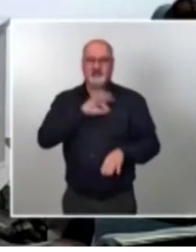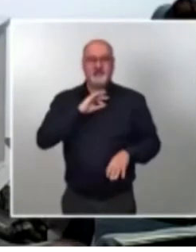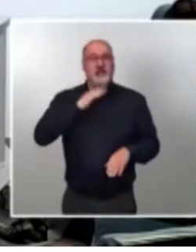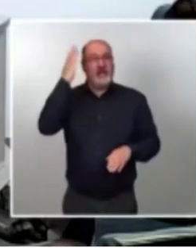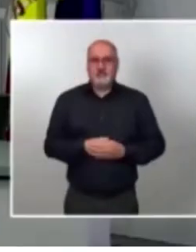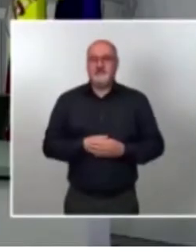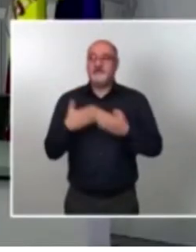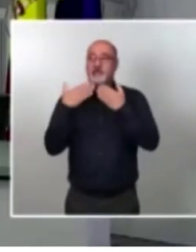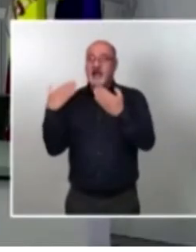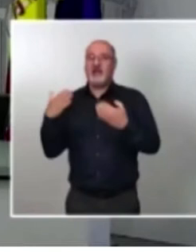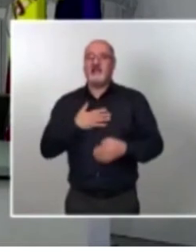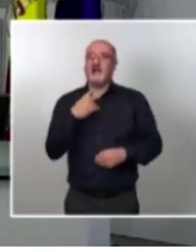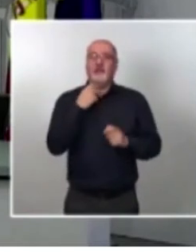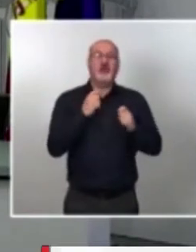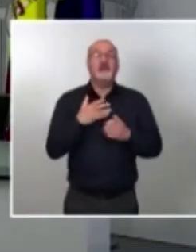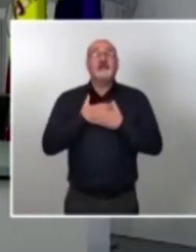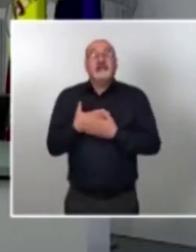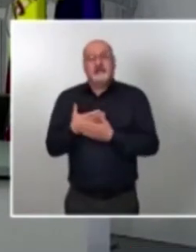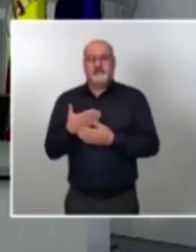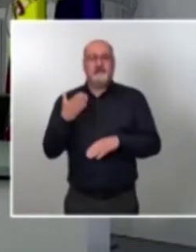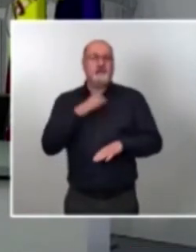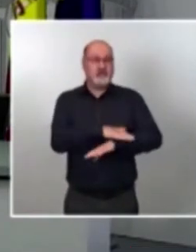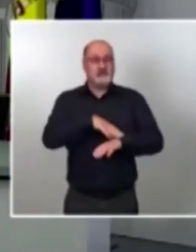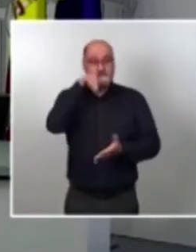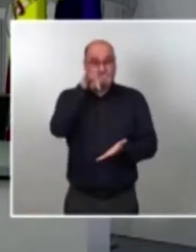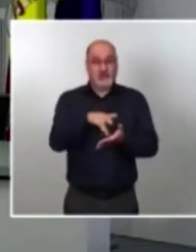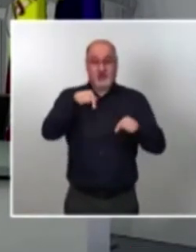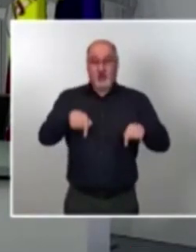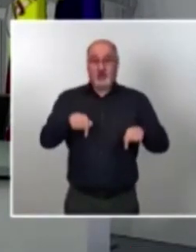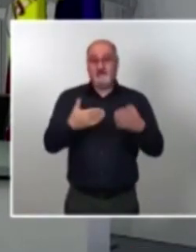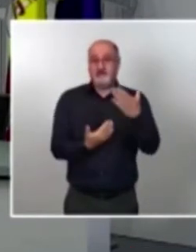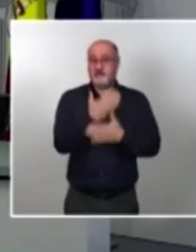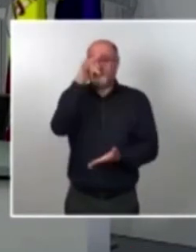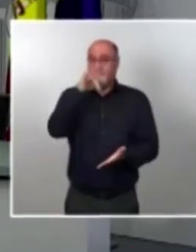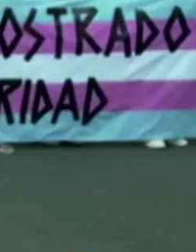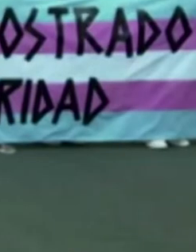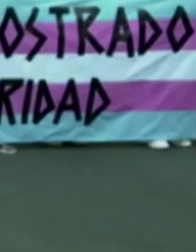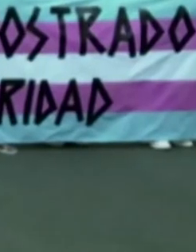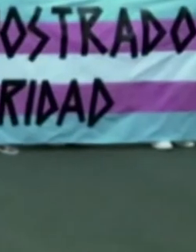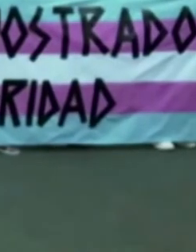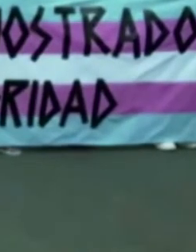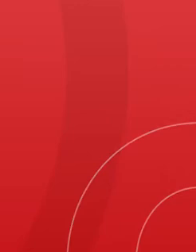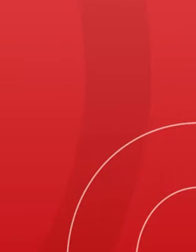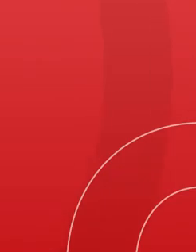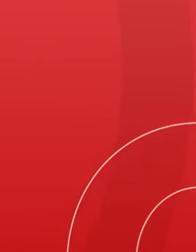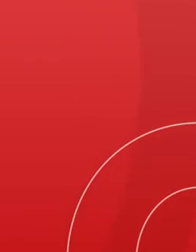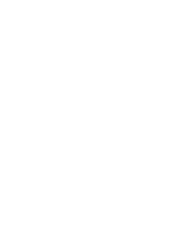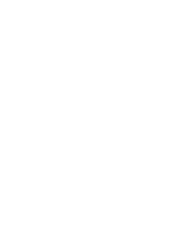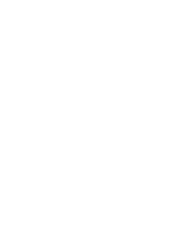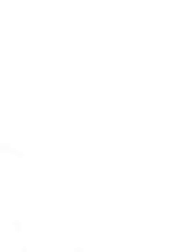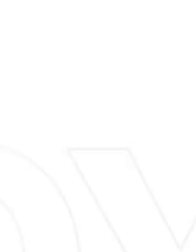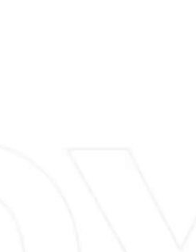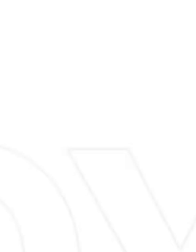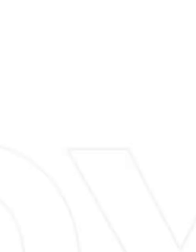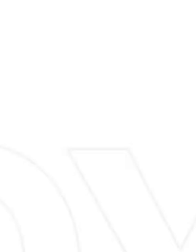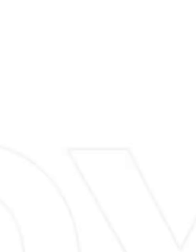rights. The draft bill will now go to a public hearing before a second reading in the cabinet. Hello,